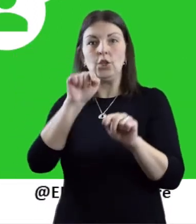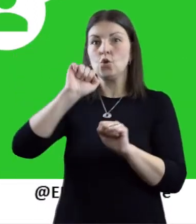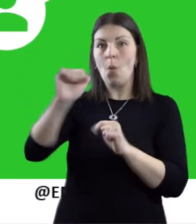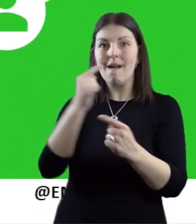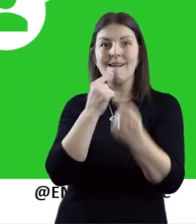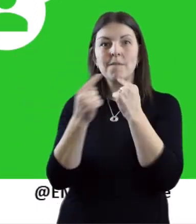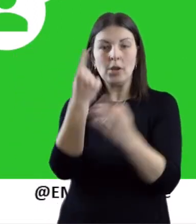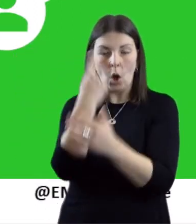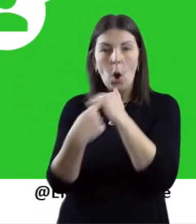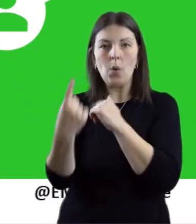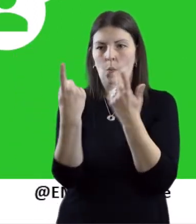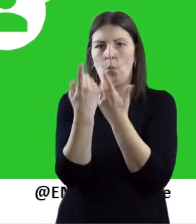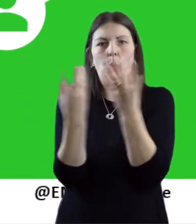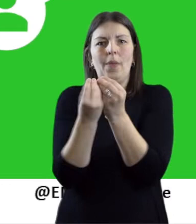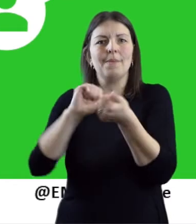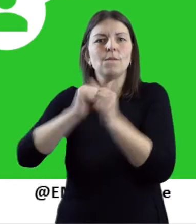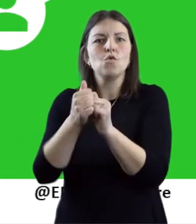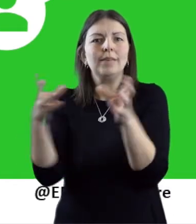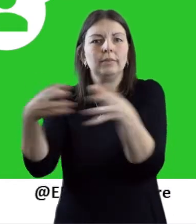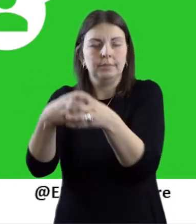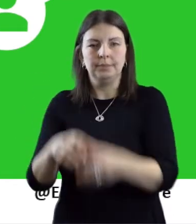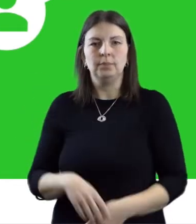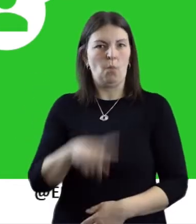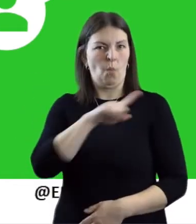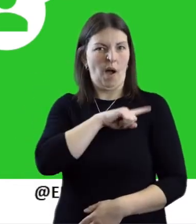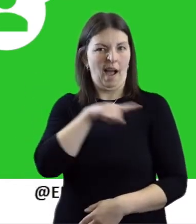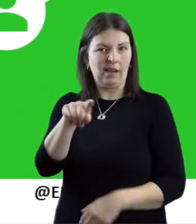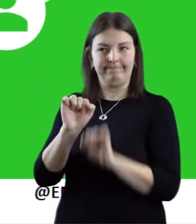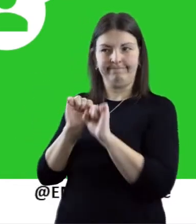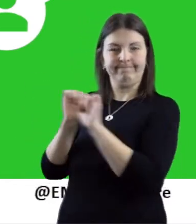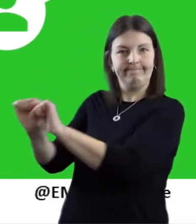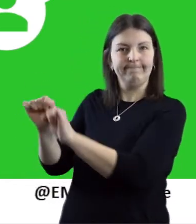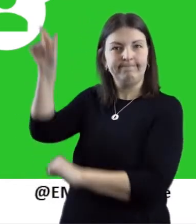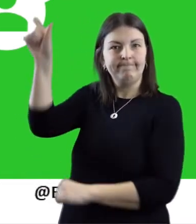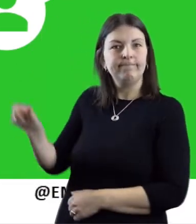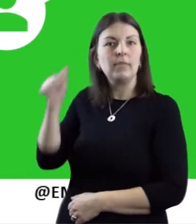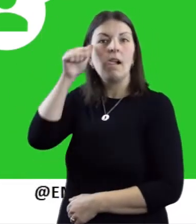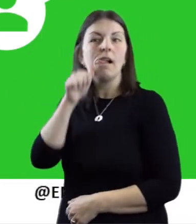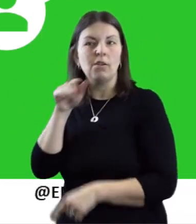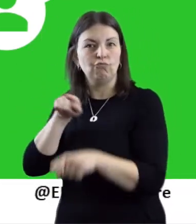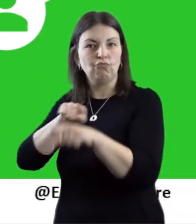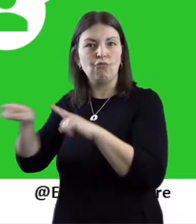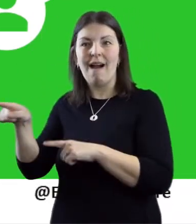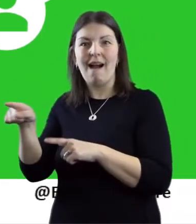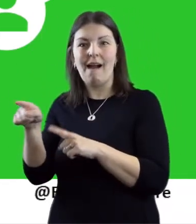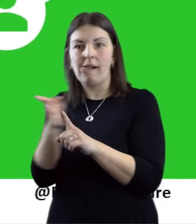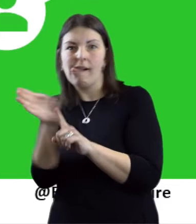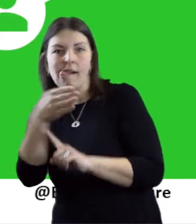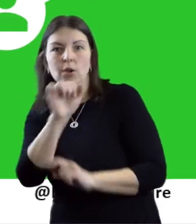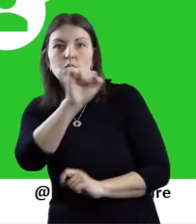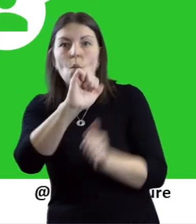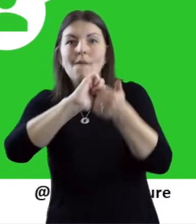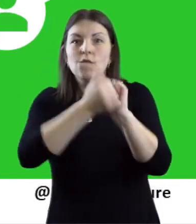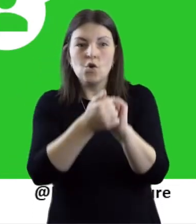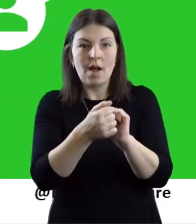your child are. There have been cases of individuals coming home to burgled houses after posting that they were away from home. Make sure